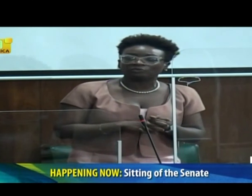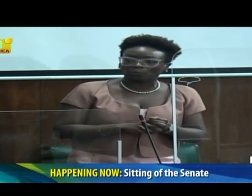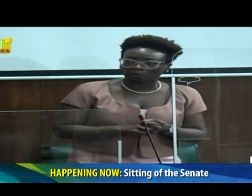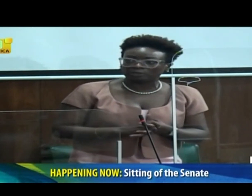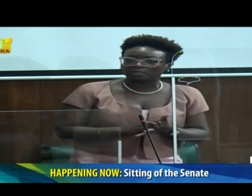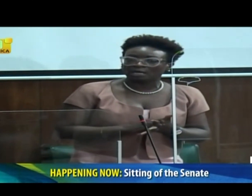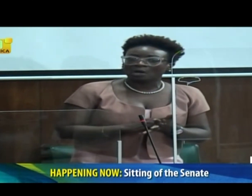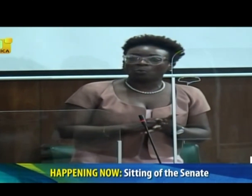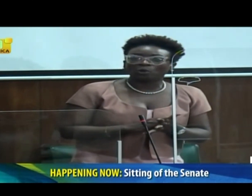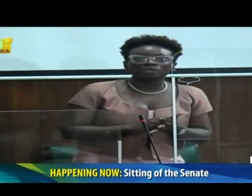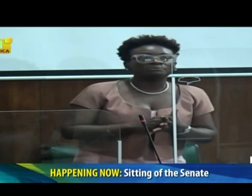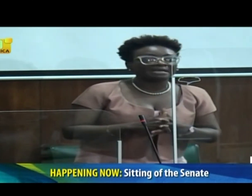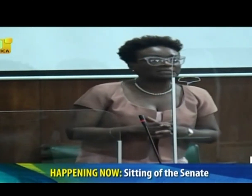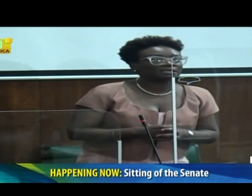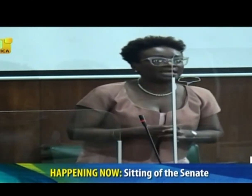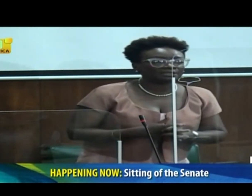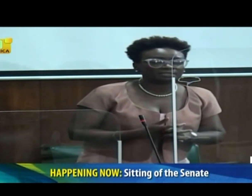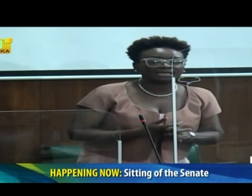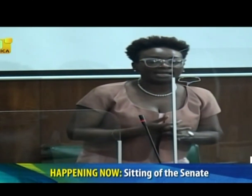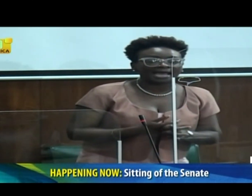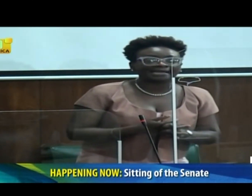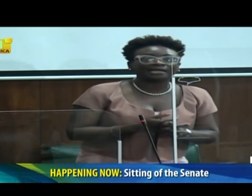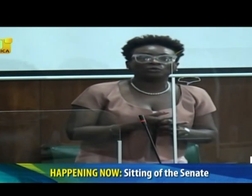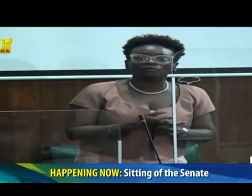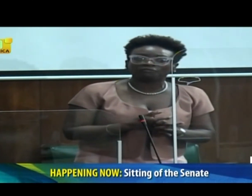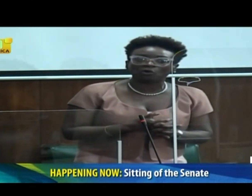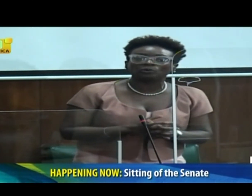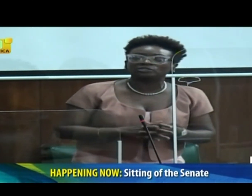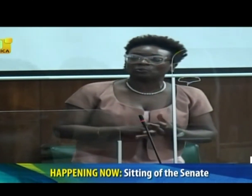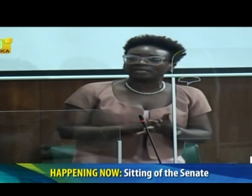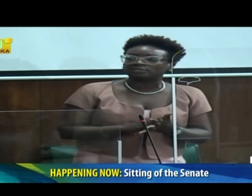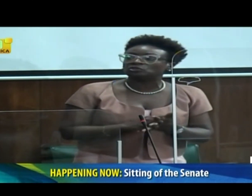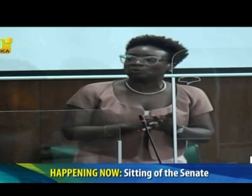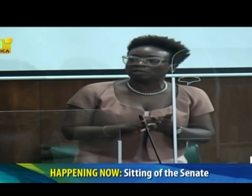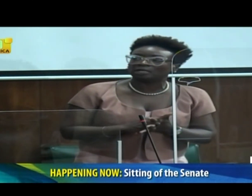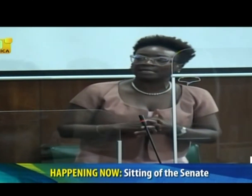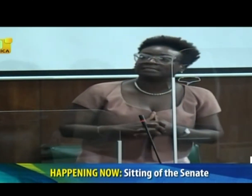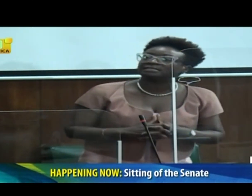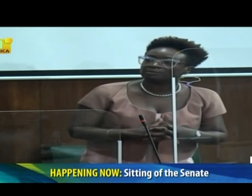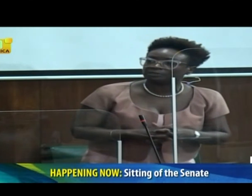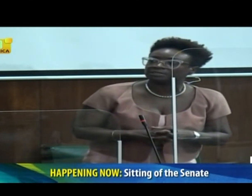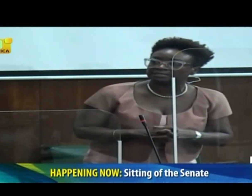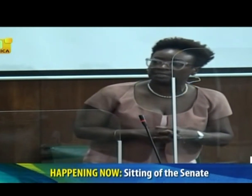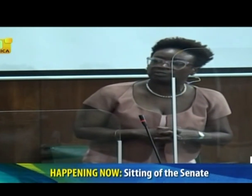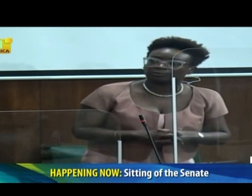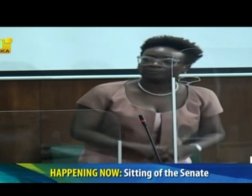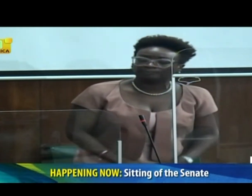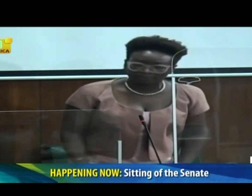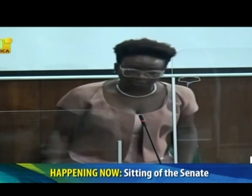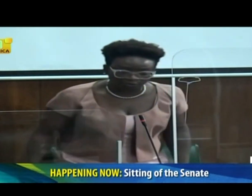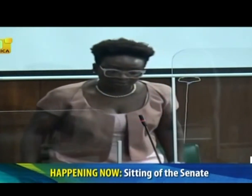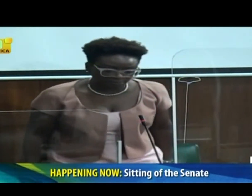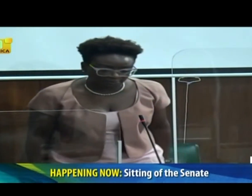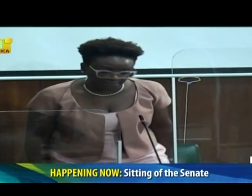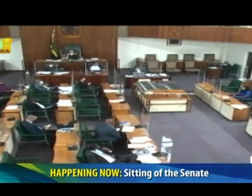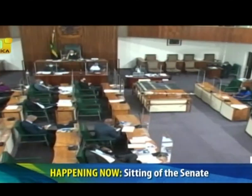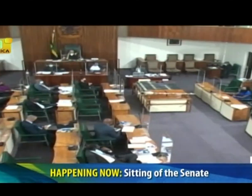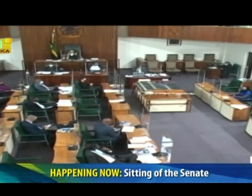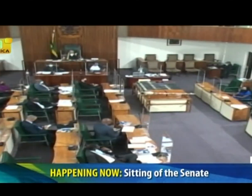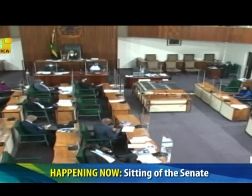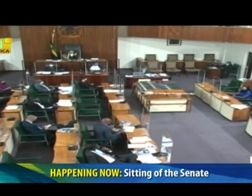of the world World Mental Health Day, and I look forward to when it's no longer stigma to say so. Thank you, Mr.